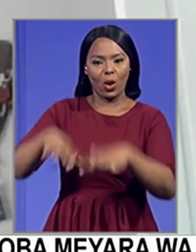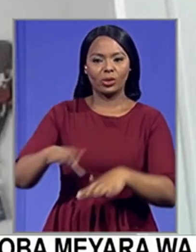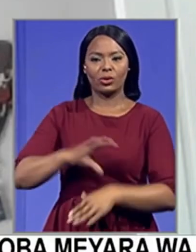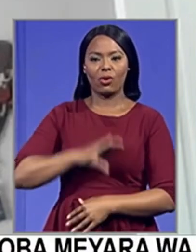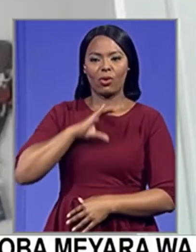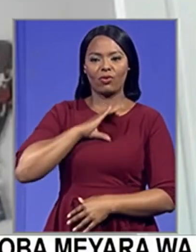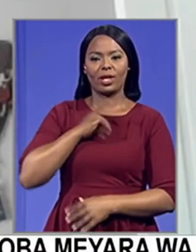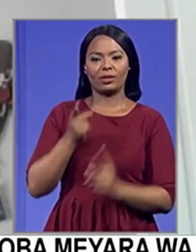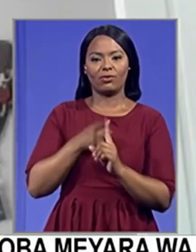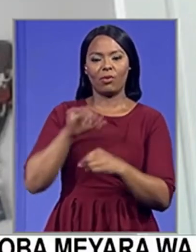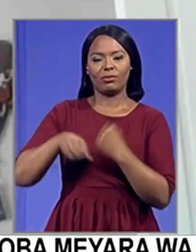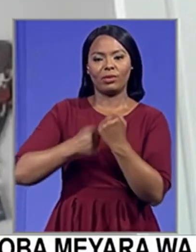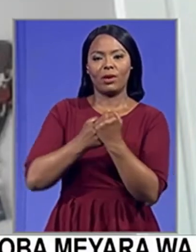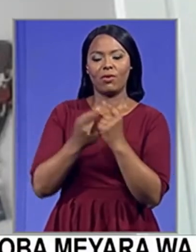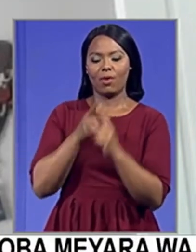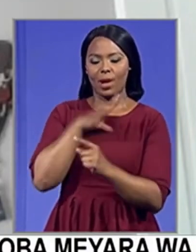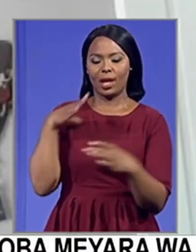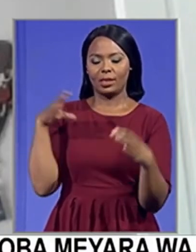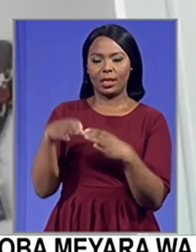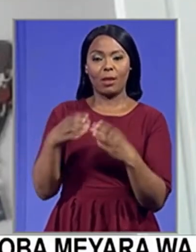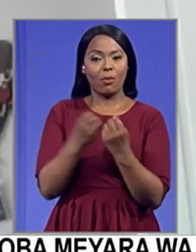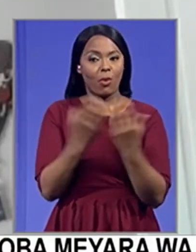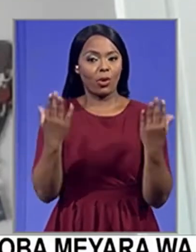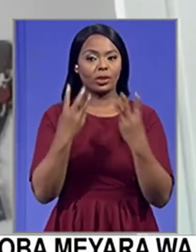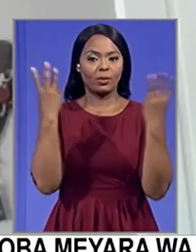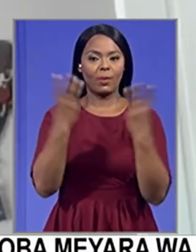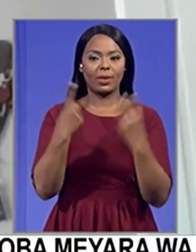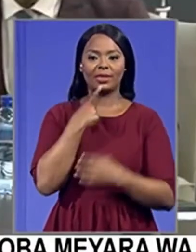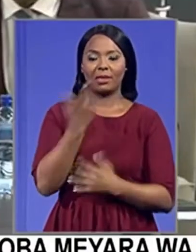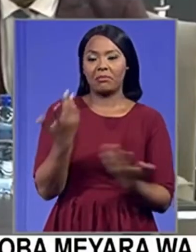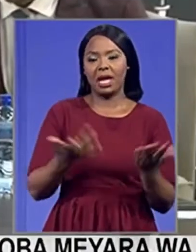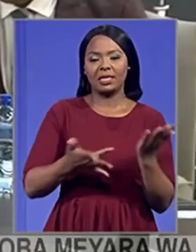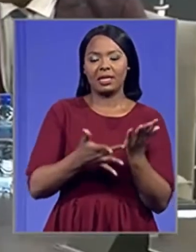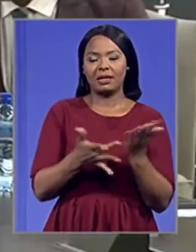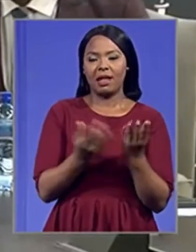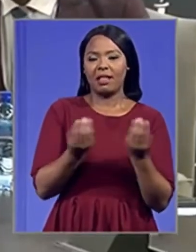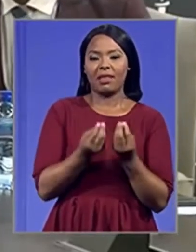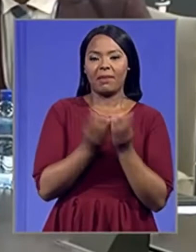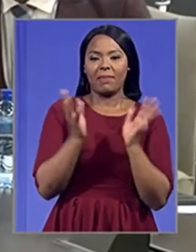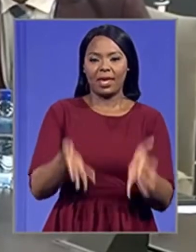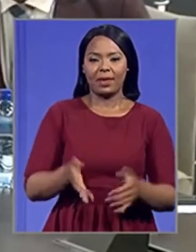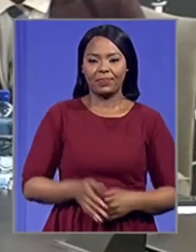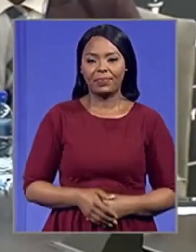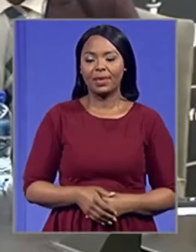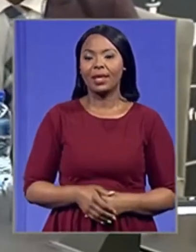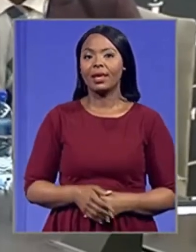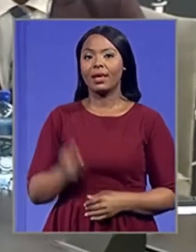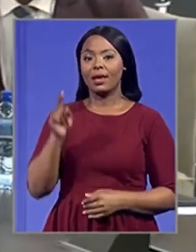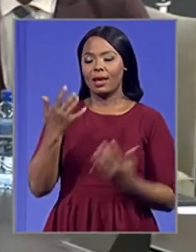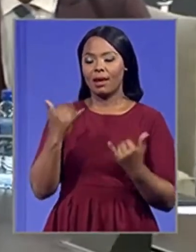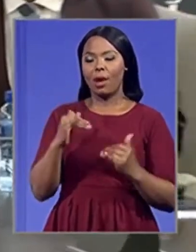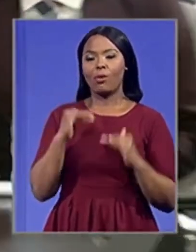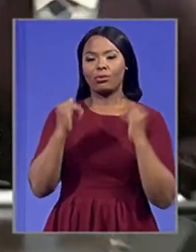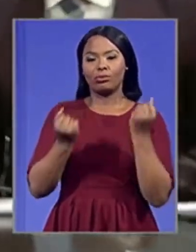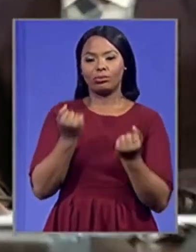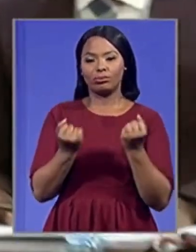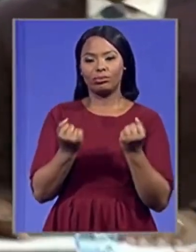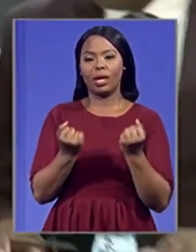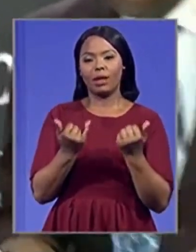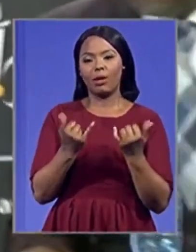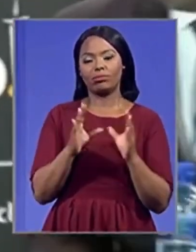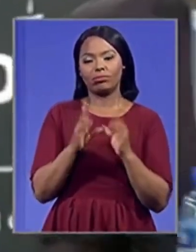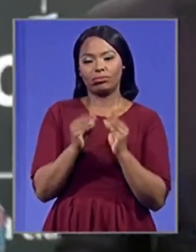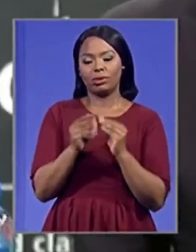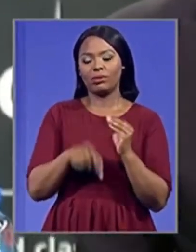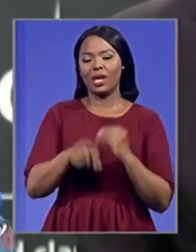of the majority of council. So many people would say this is a technical victory. Lekgotla la motse la Johannesburg le hlophisitse kopano ya lona